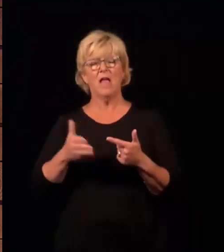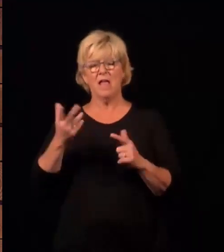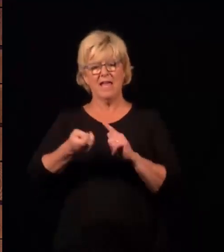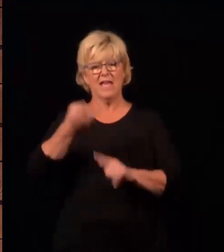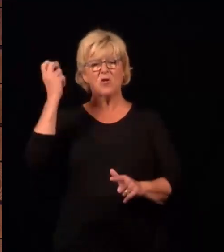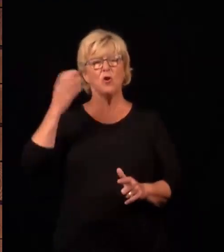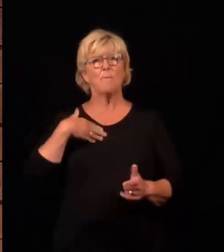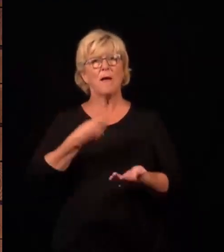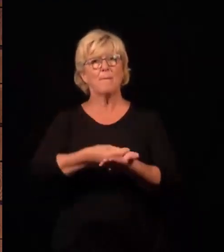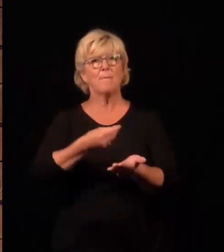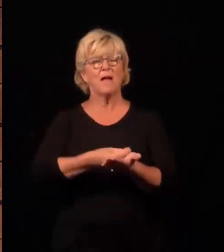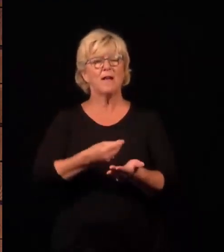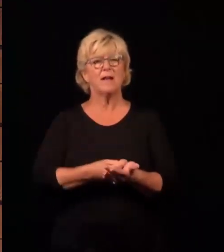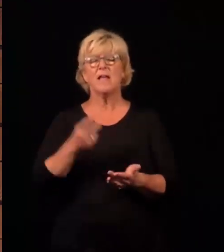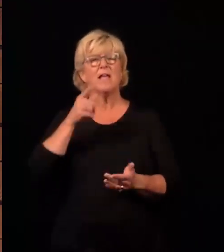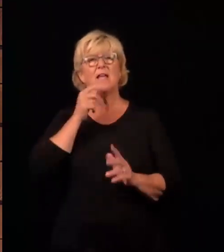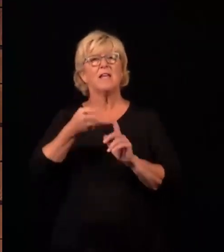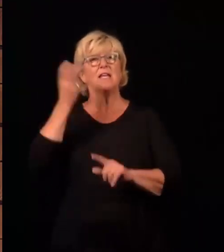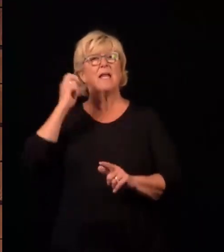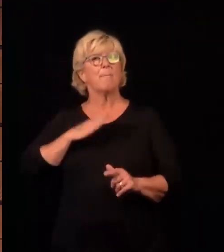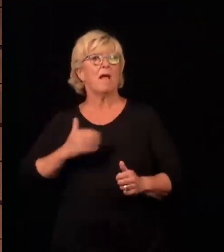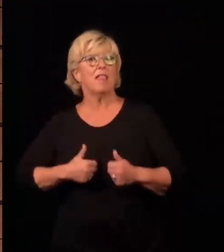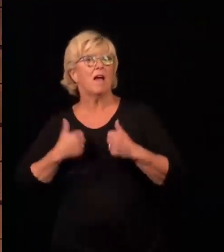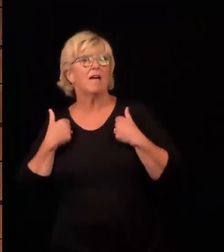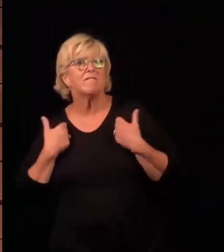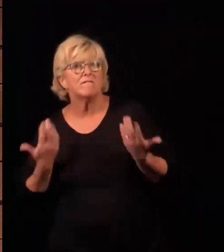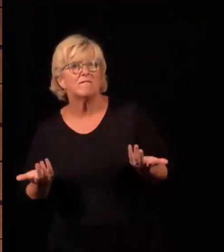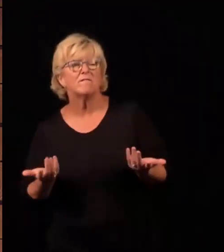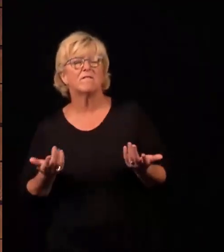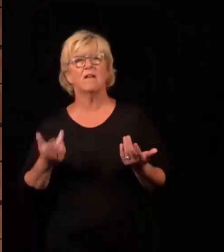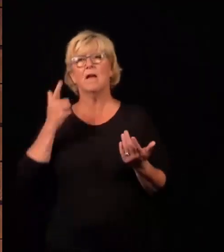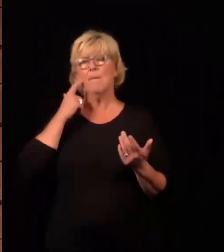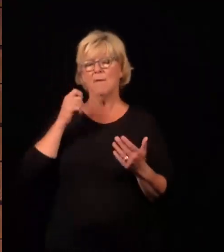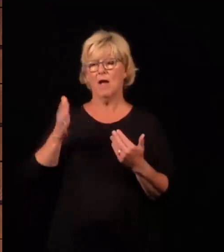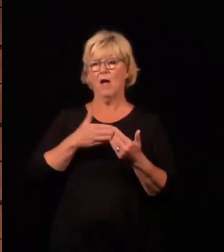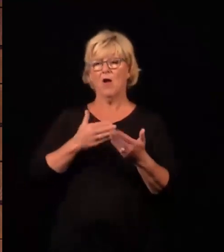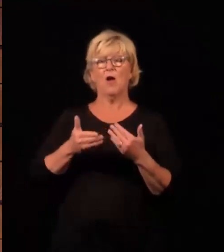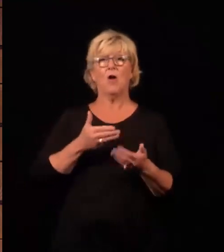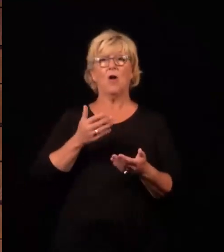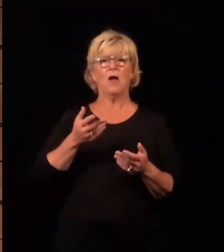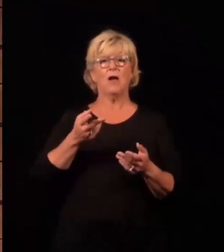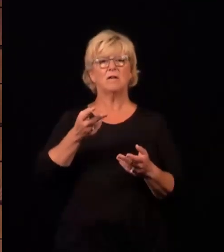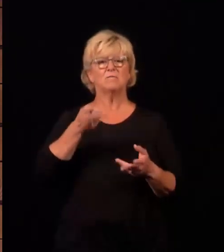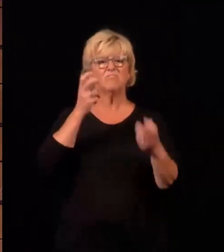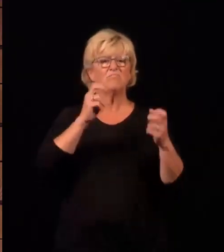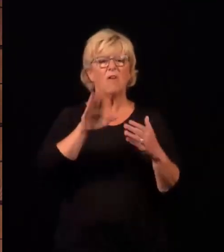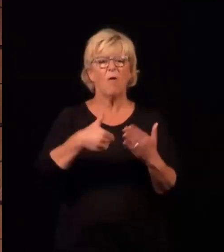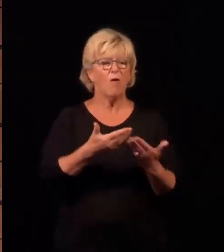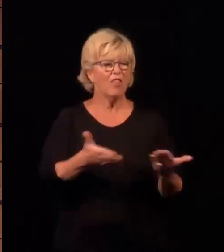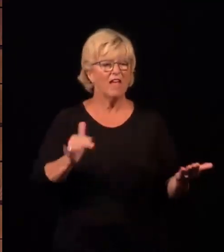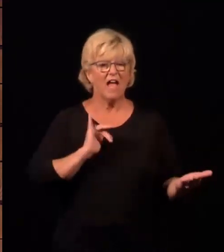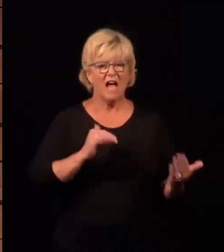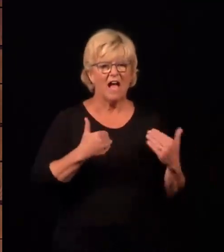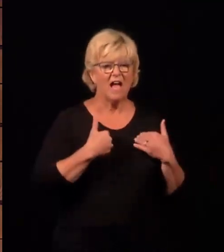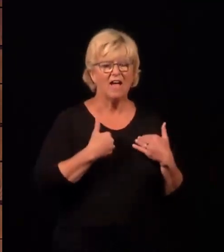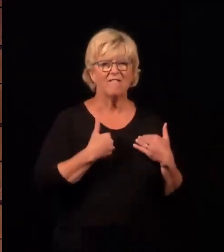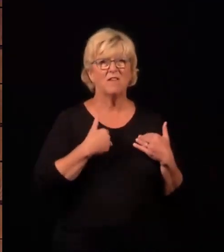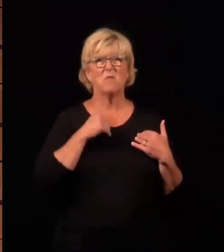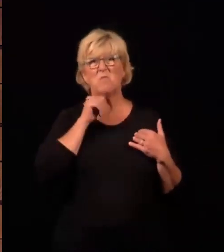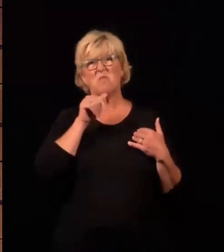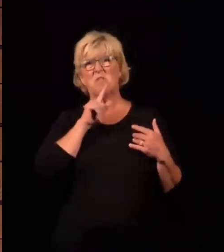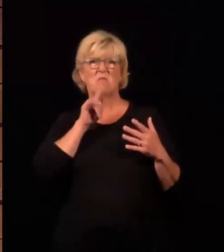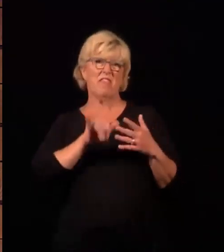my purse, he did not take my life. And because although he took all I possess, it wasn't